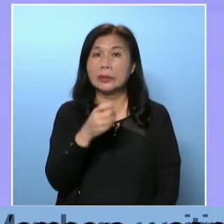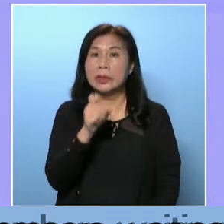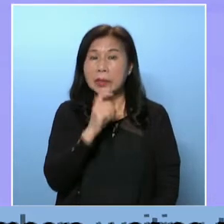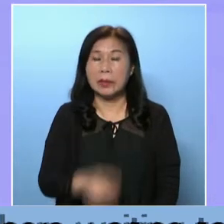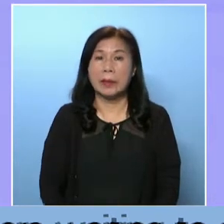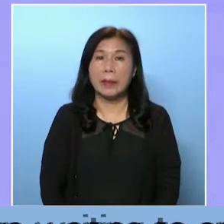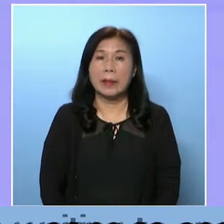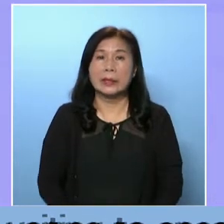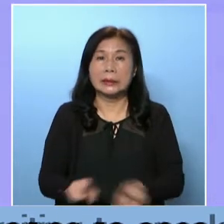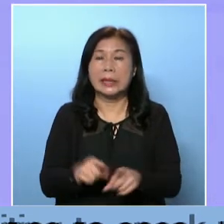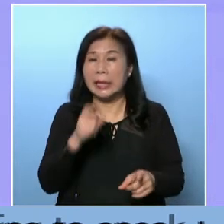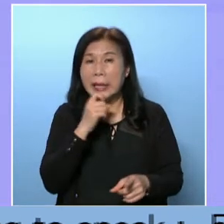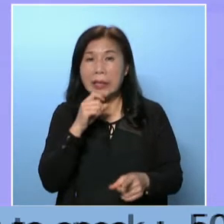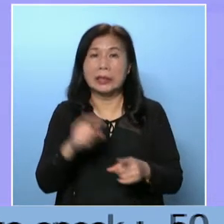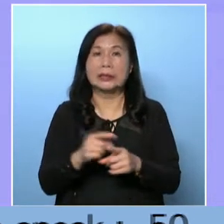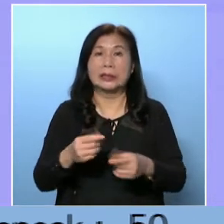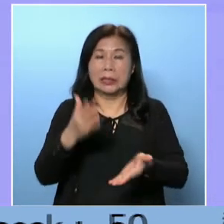any more time loss. Now,